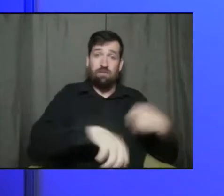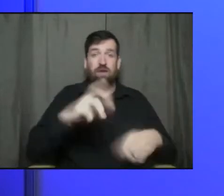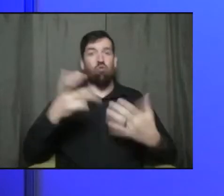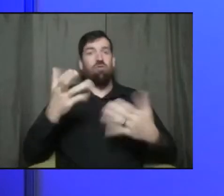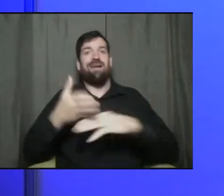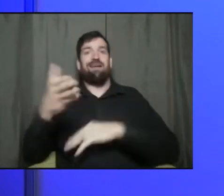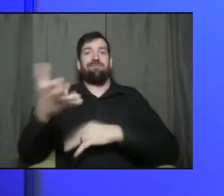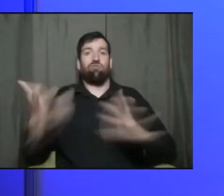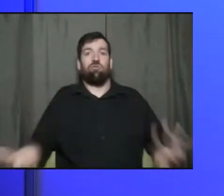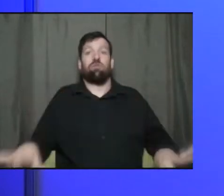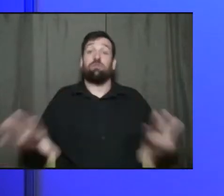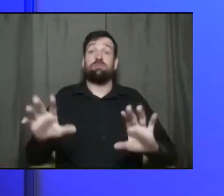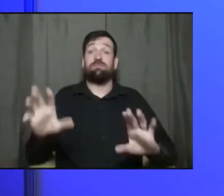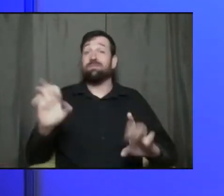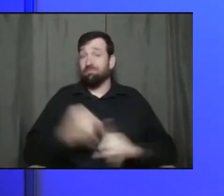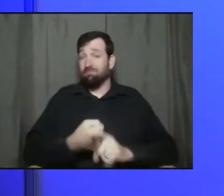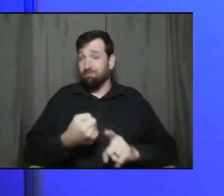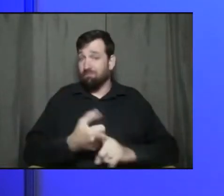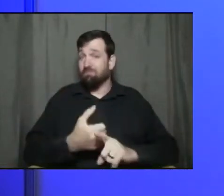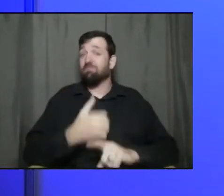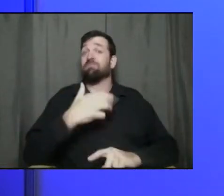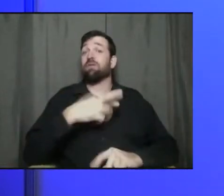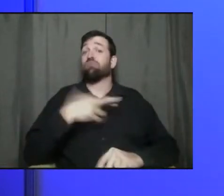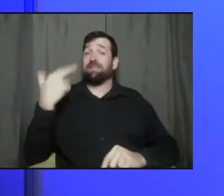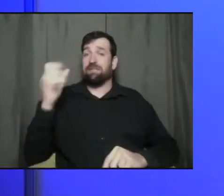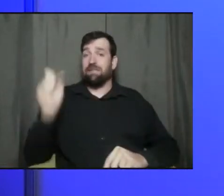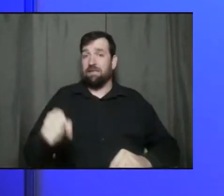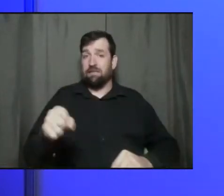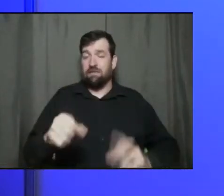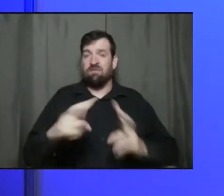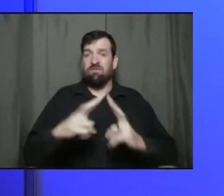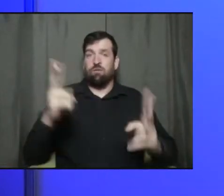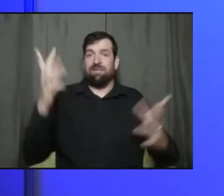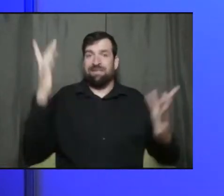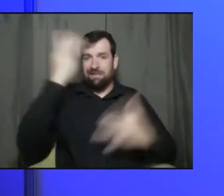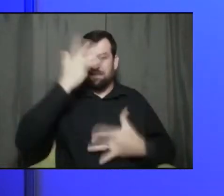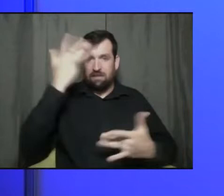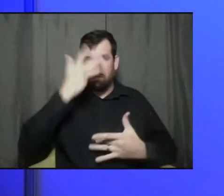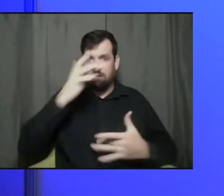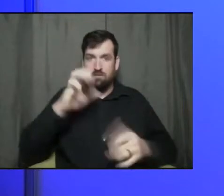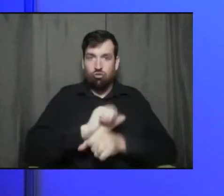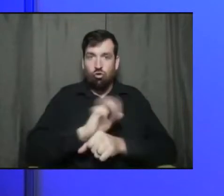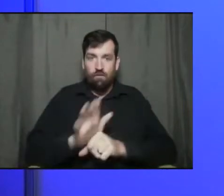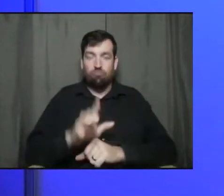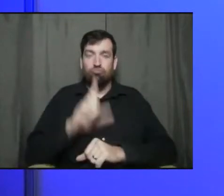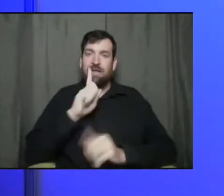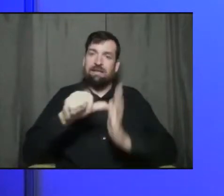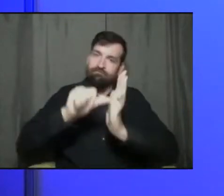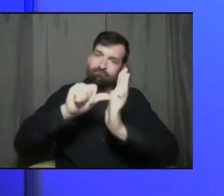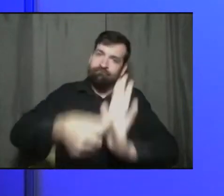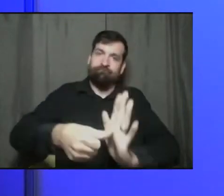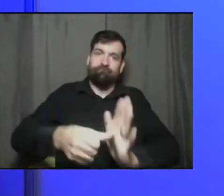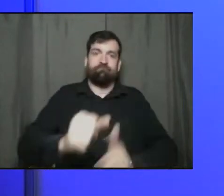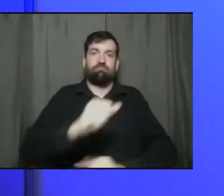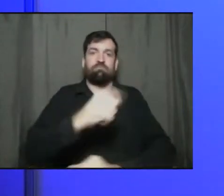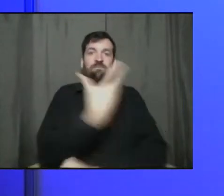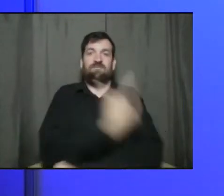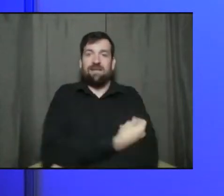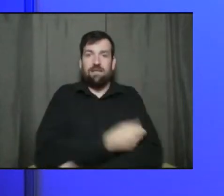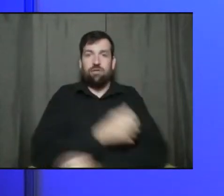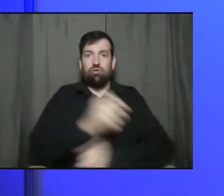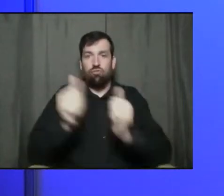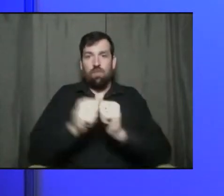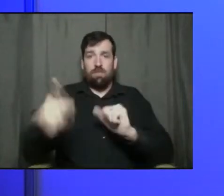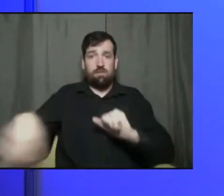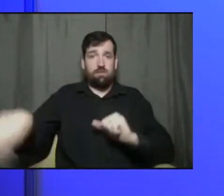becoming very sick with COVID. So we've really stressed vaccination in this population, as we have,